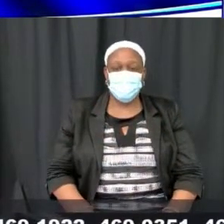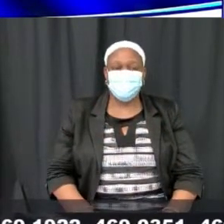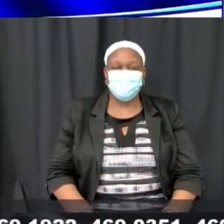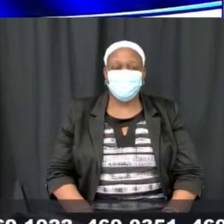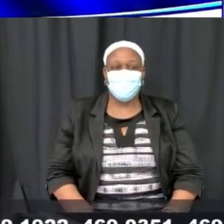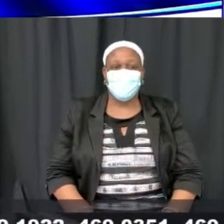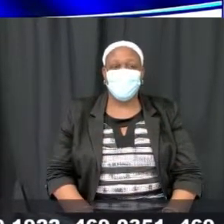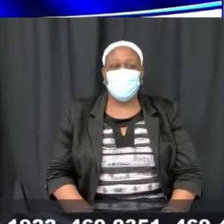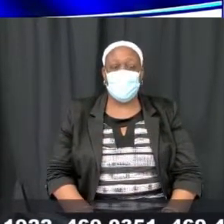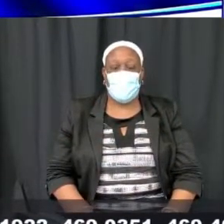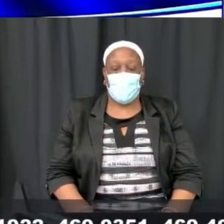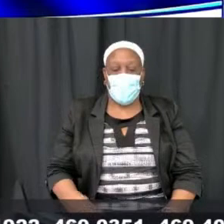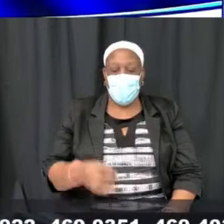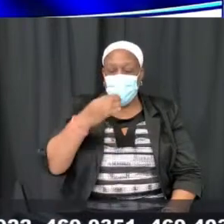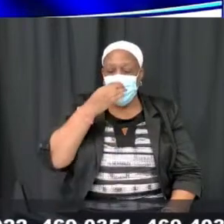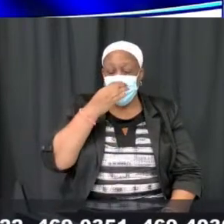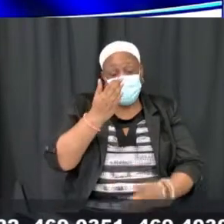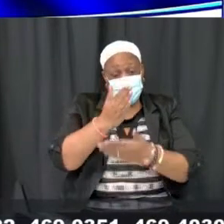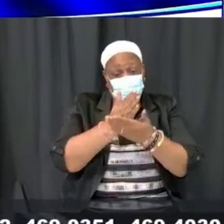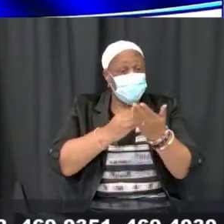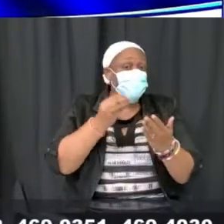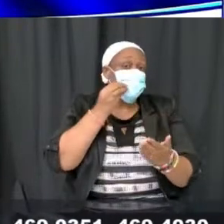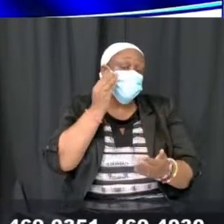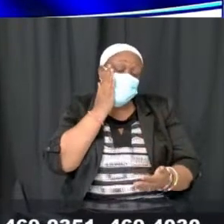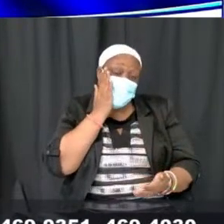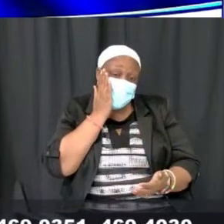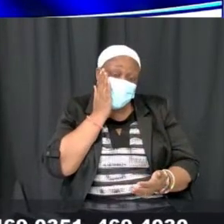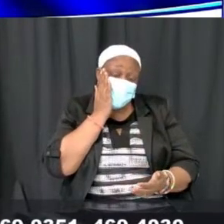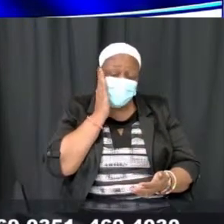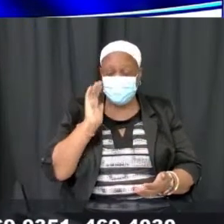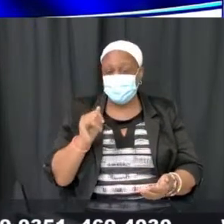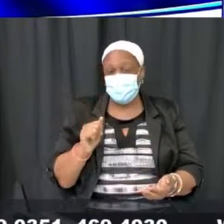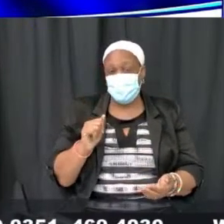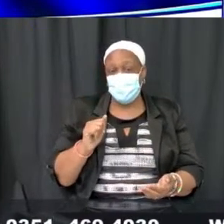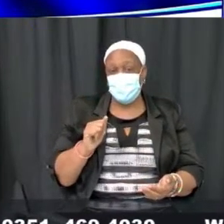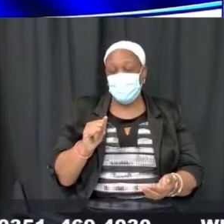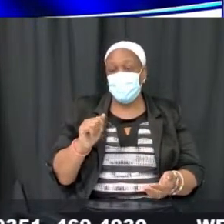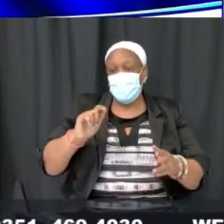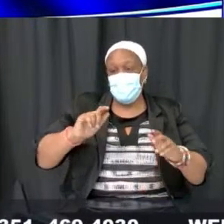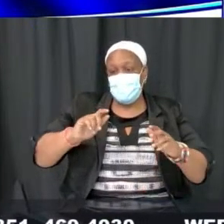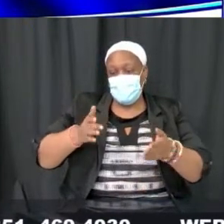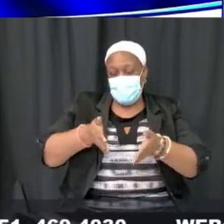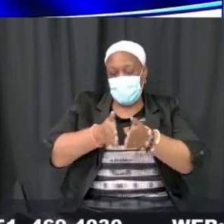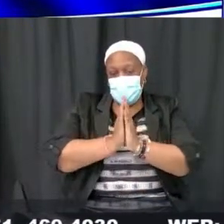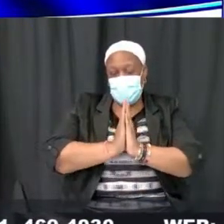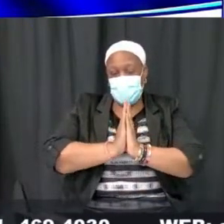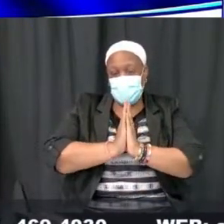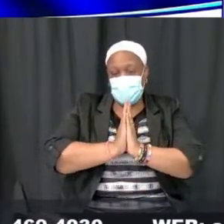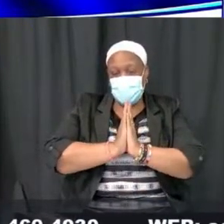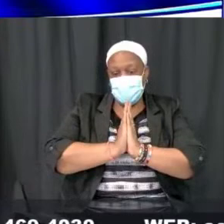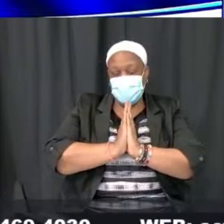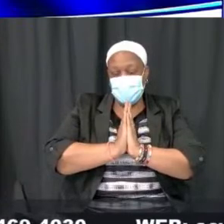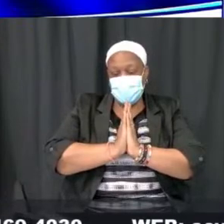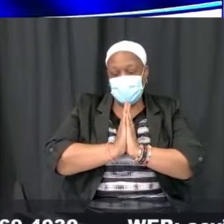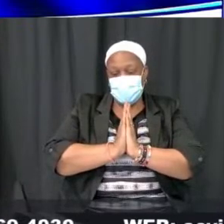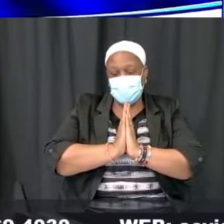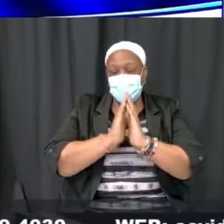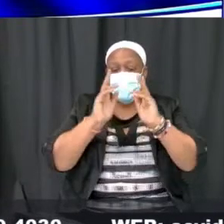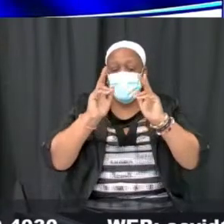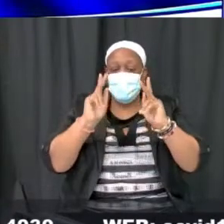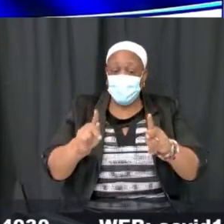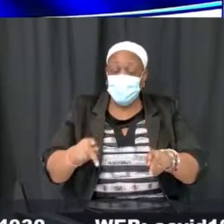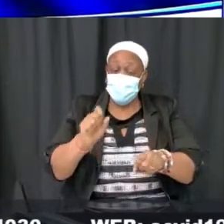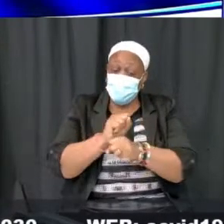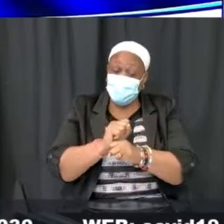their staff in-house so that they won't have to be traversing back and forth from the place of abode to the place of work